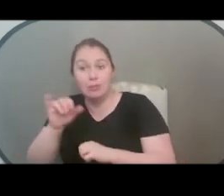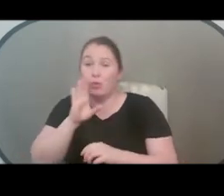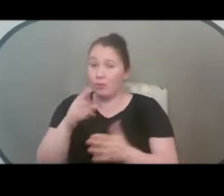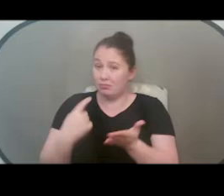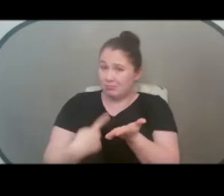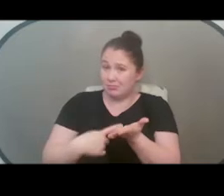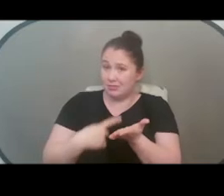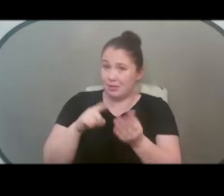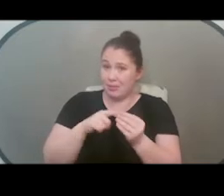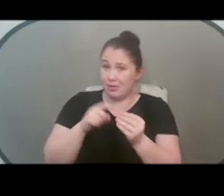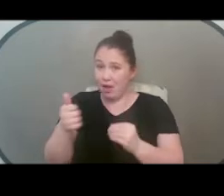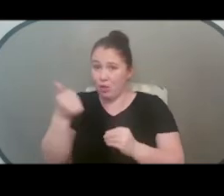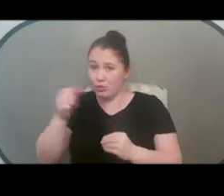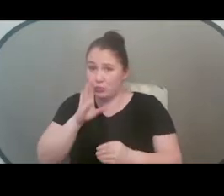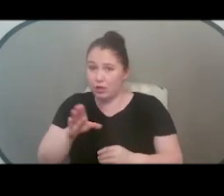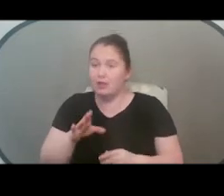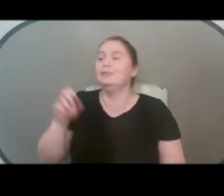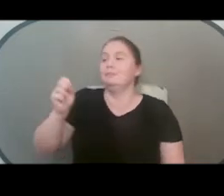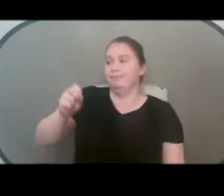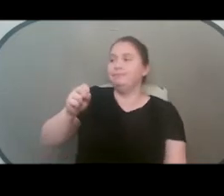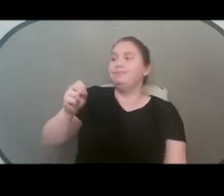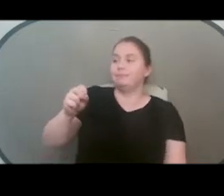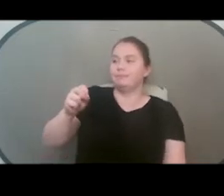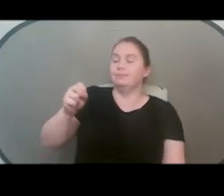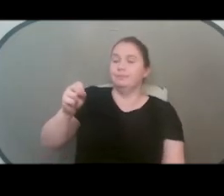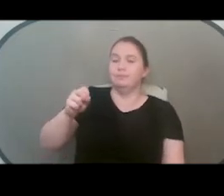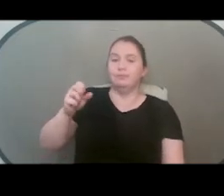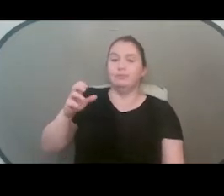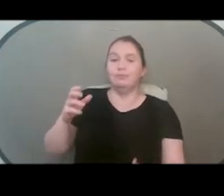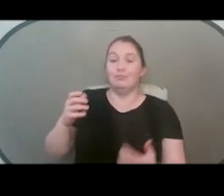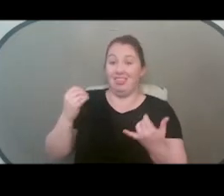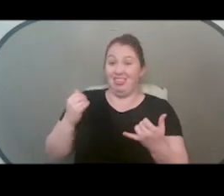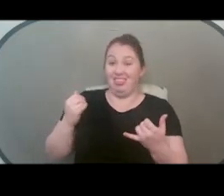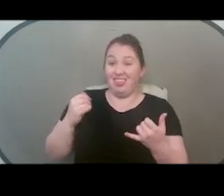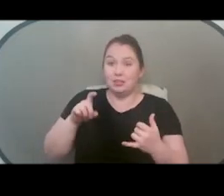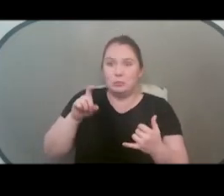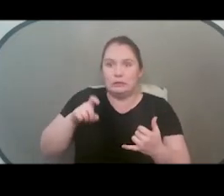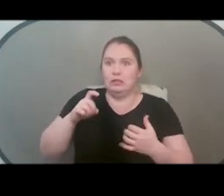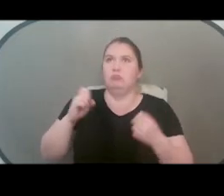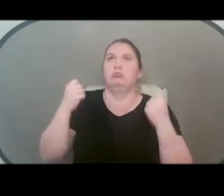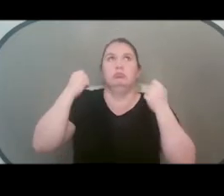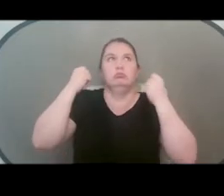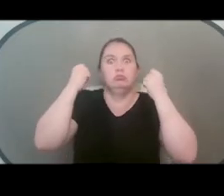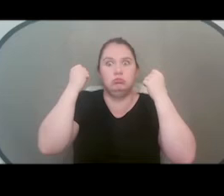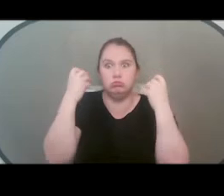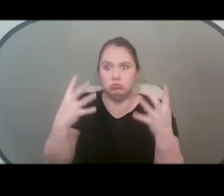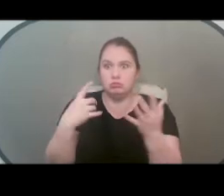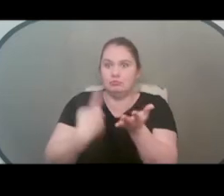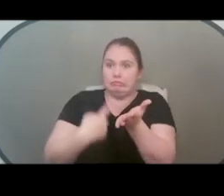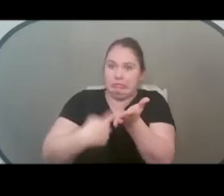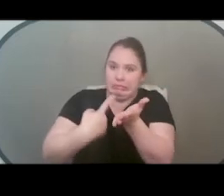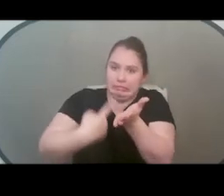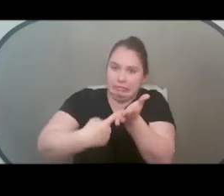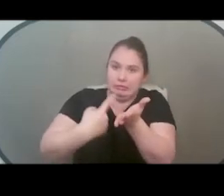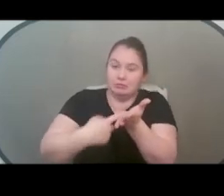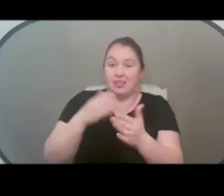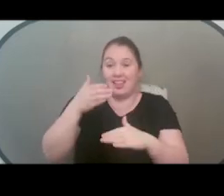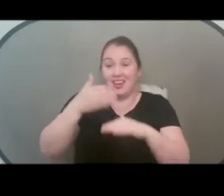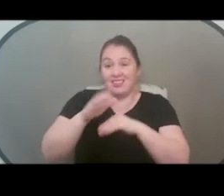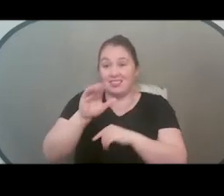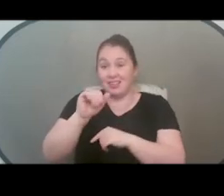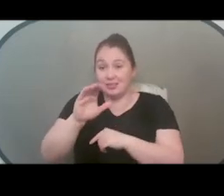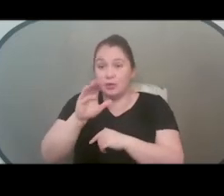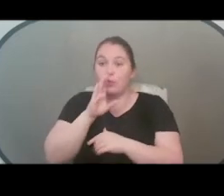those campuses too? Yep, so we broke it up. As you can see, this takes a lot of discussion. And so our next CIC meeting will be